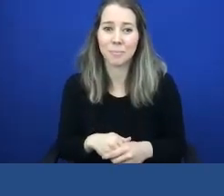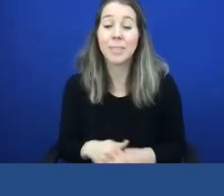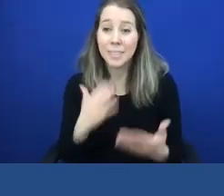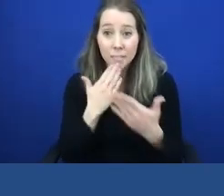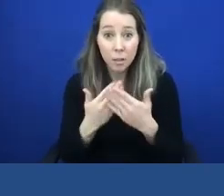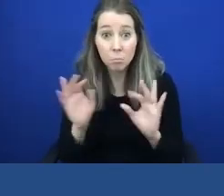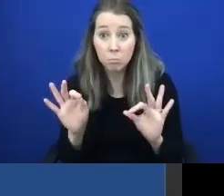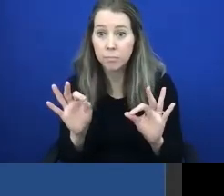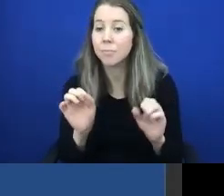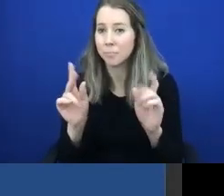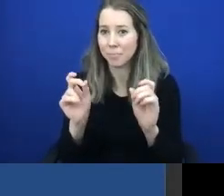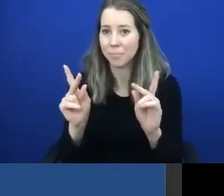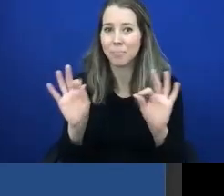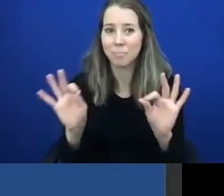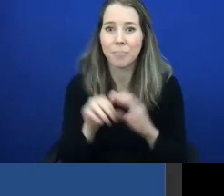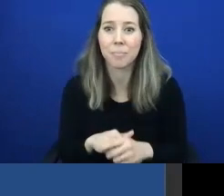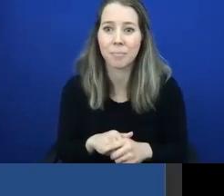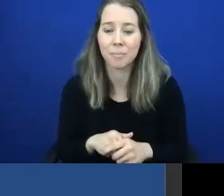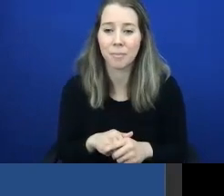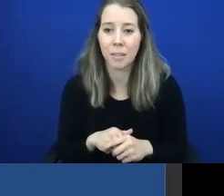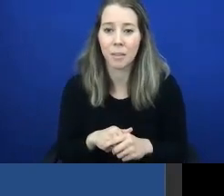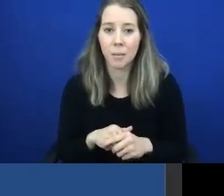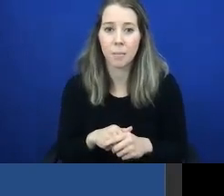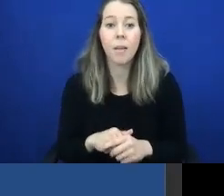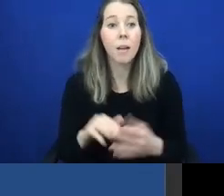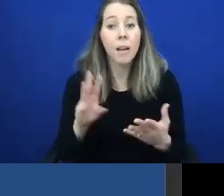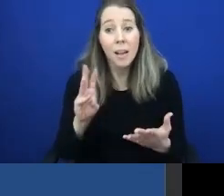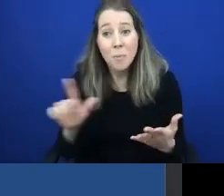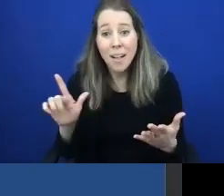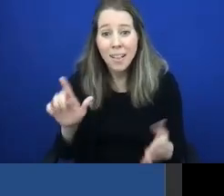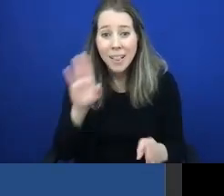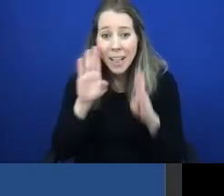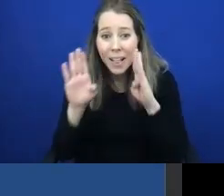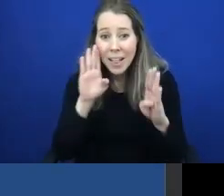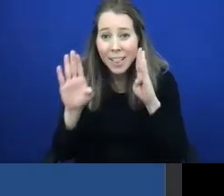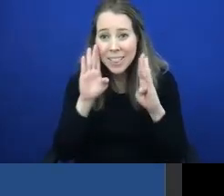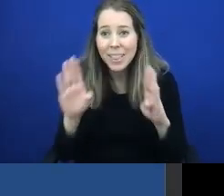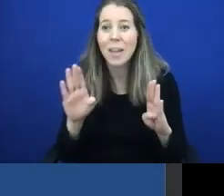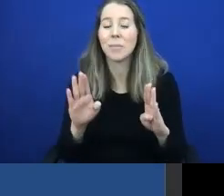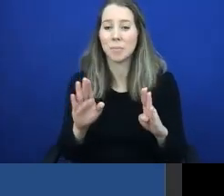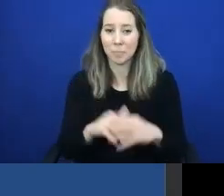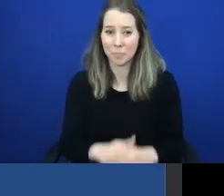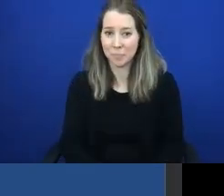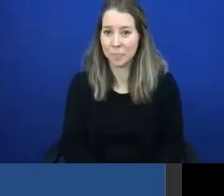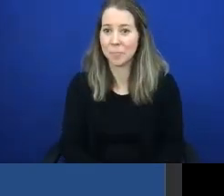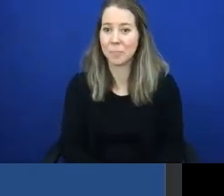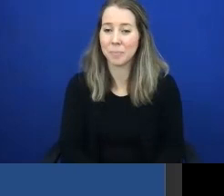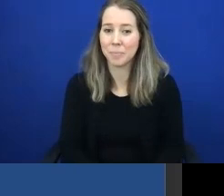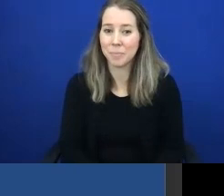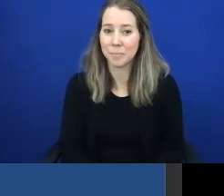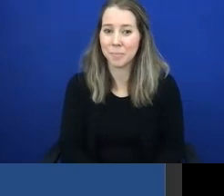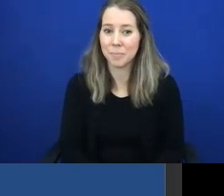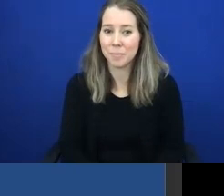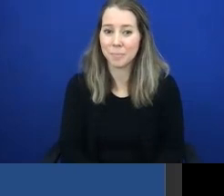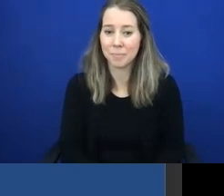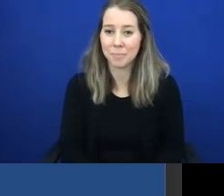Good. Okay. Great. Well, hi, everyone. Thank you so much for having me